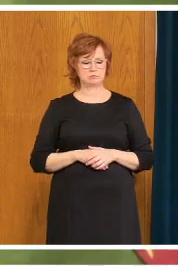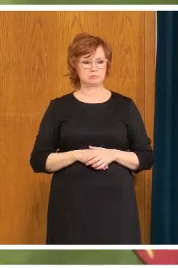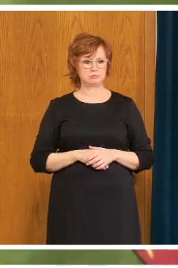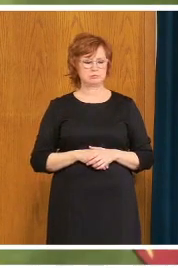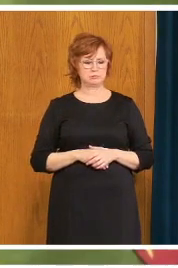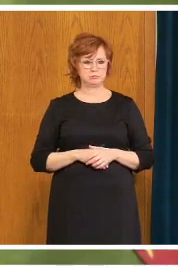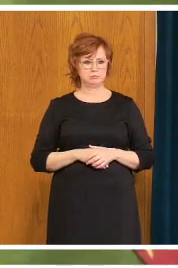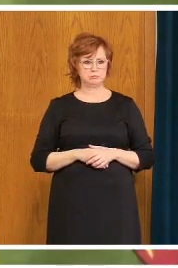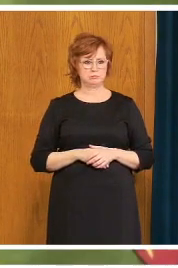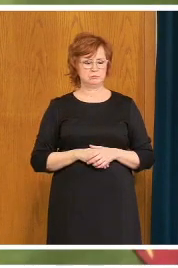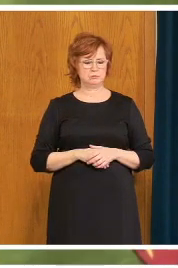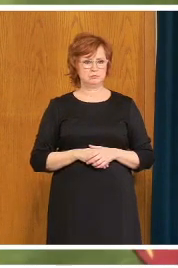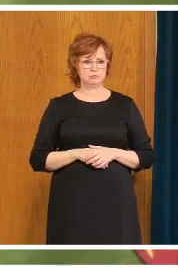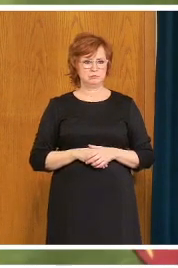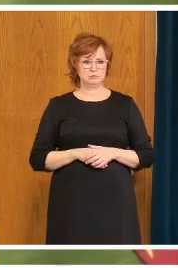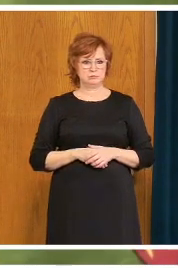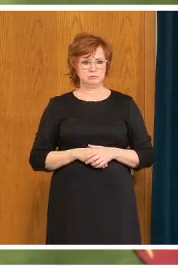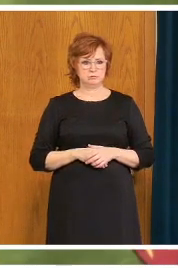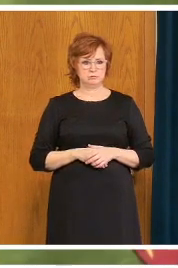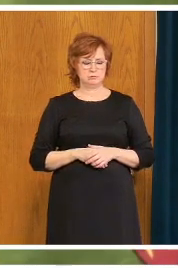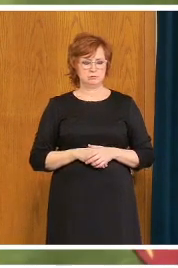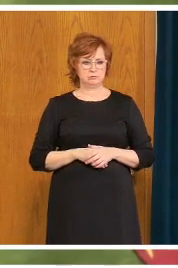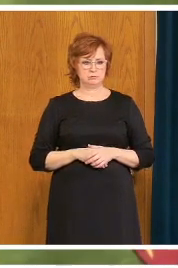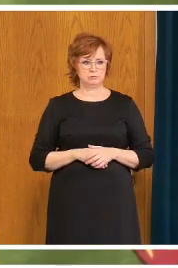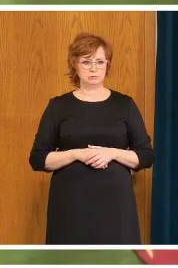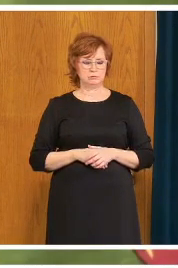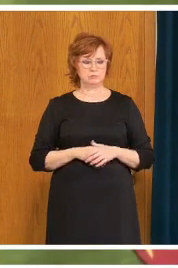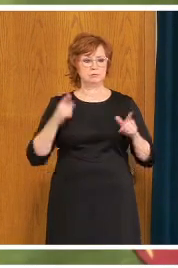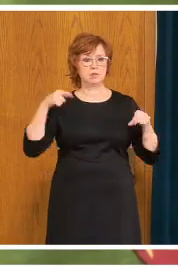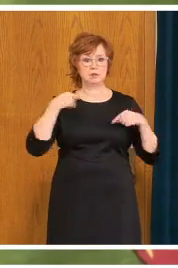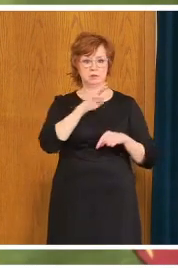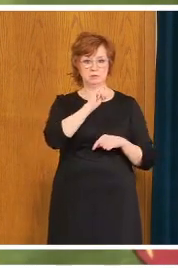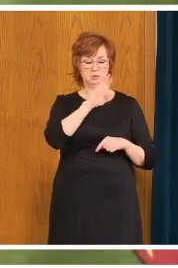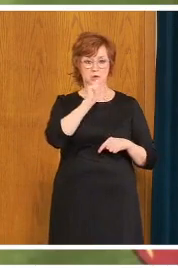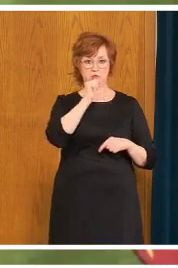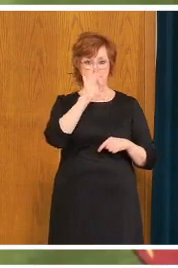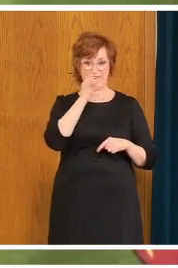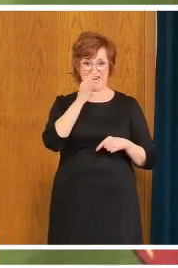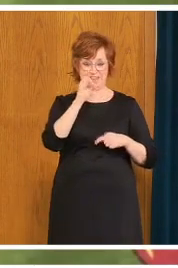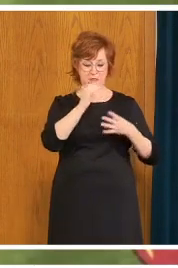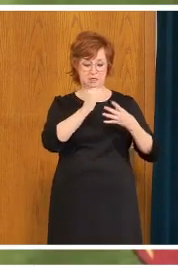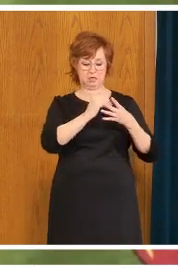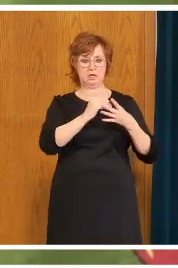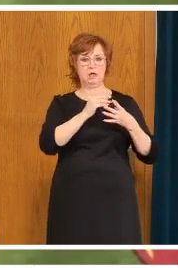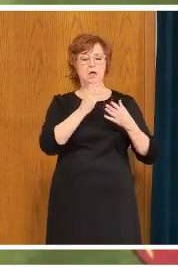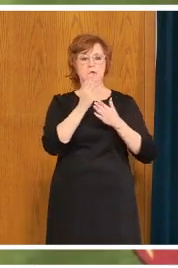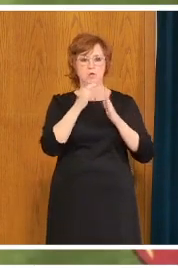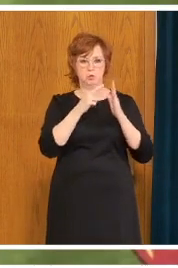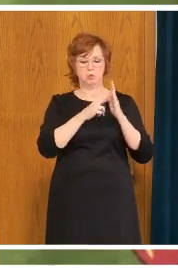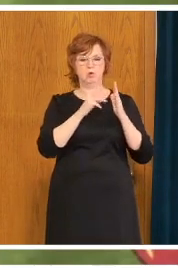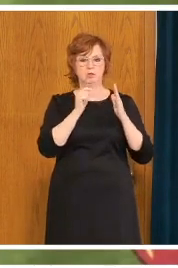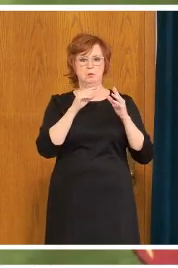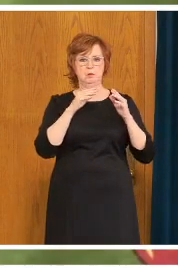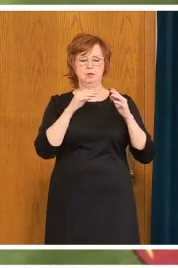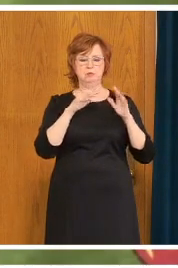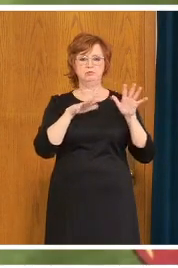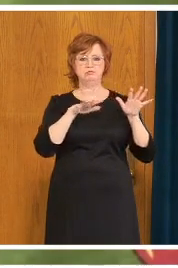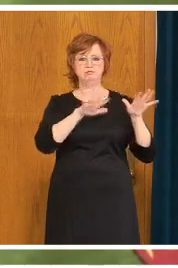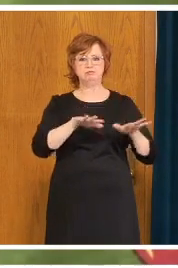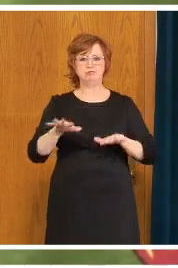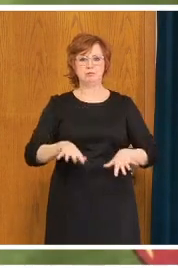were loosened on March 9th, the province's 7-day case average has almost doubled, and active cases have increased by